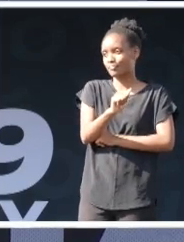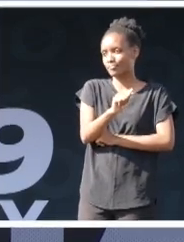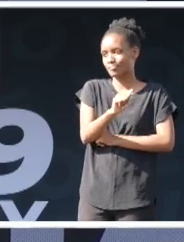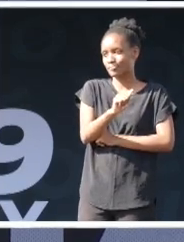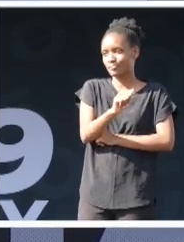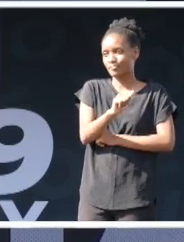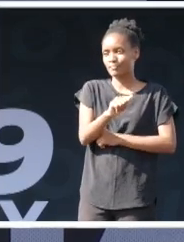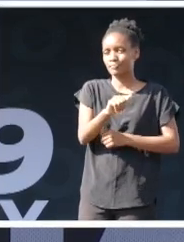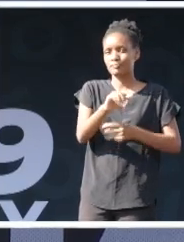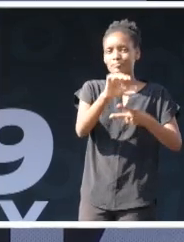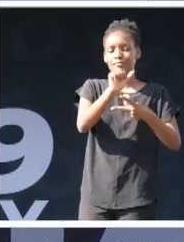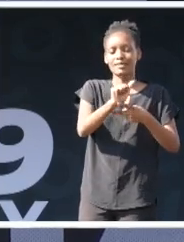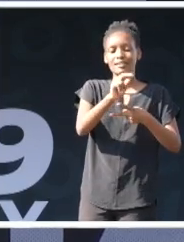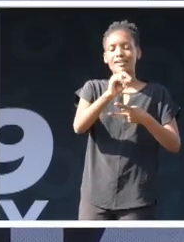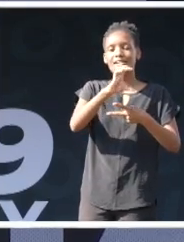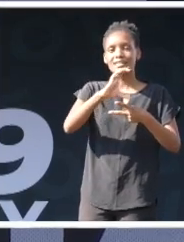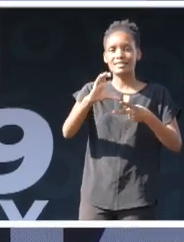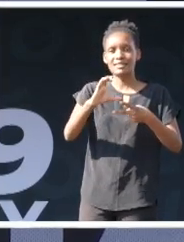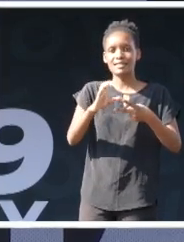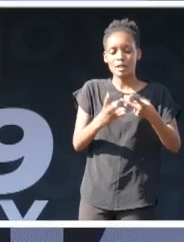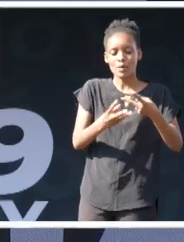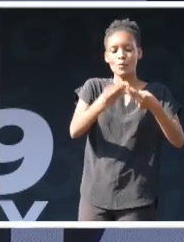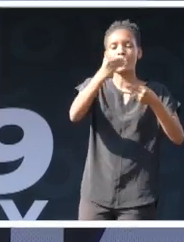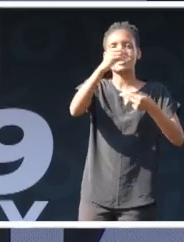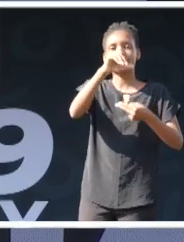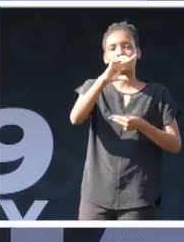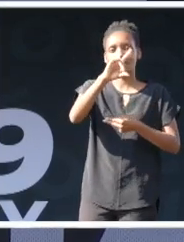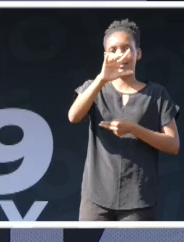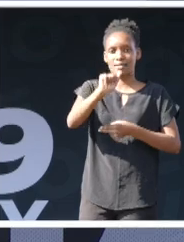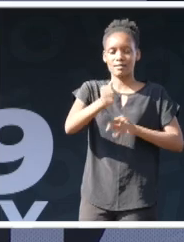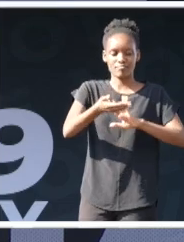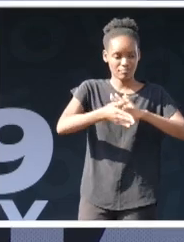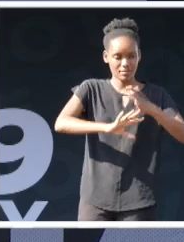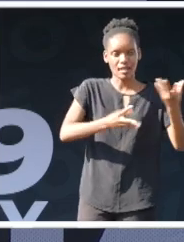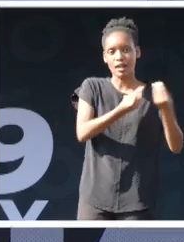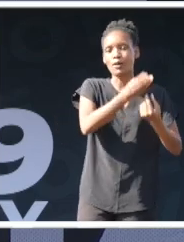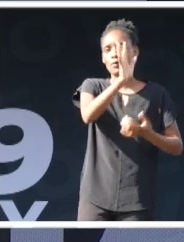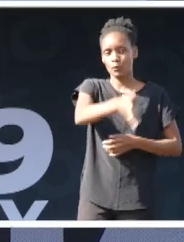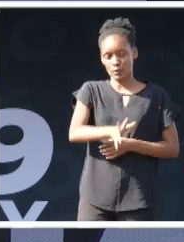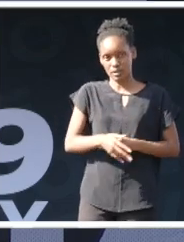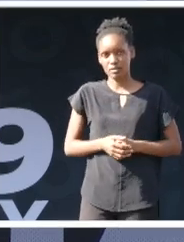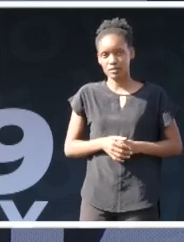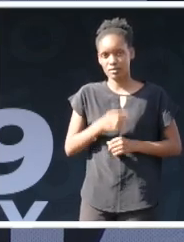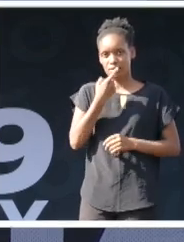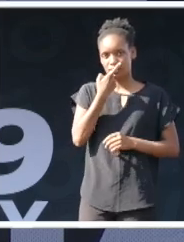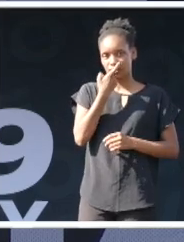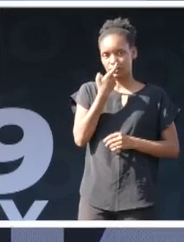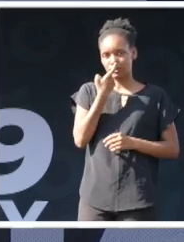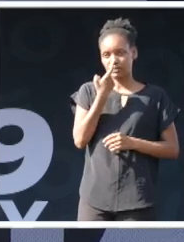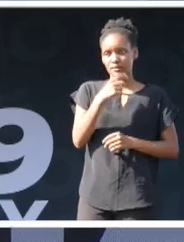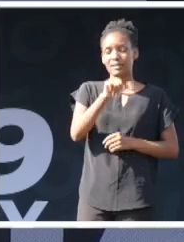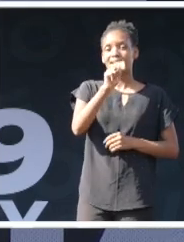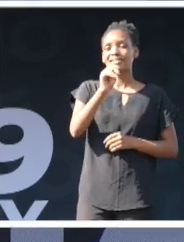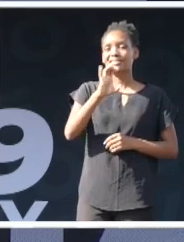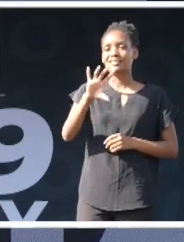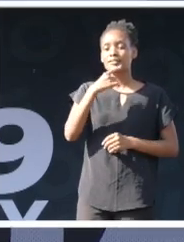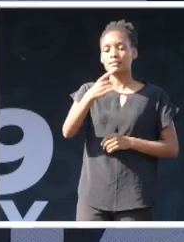The ANC dies and it takes the DA with it. The ANC says it wants to do